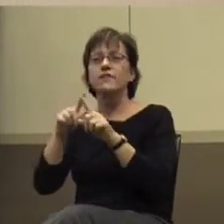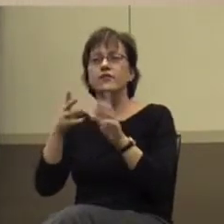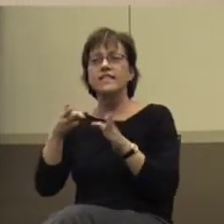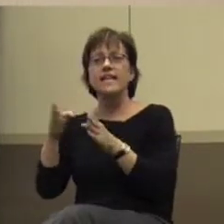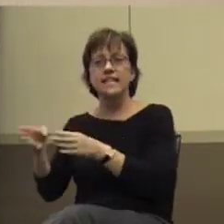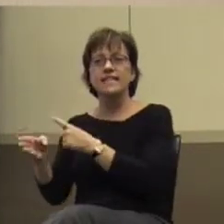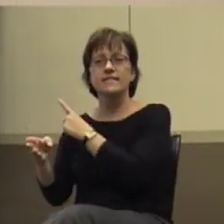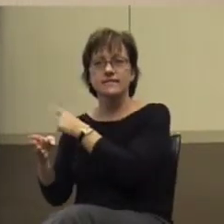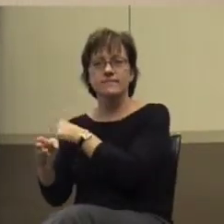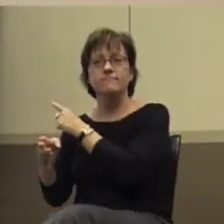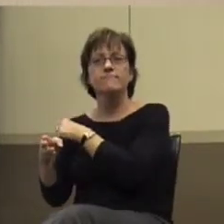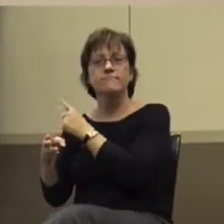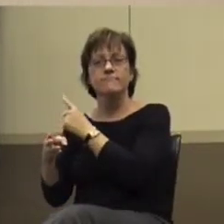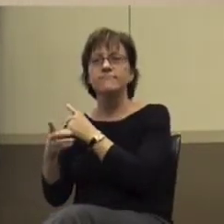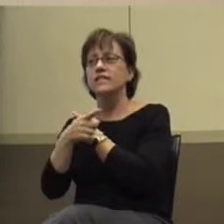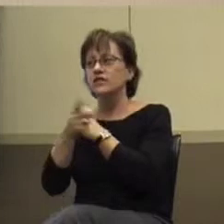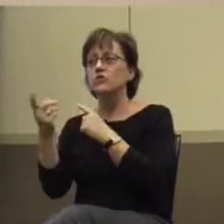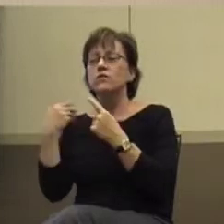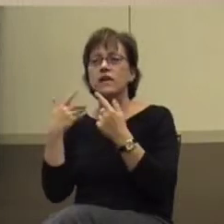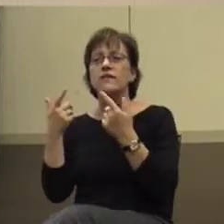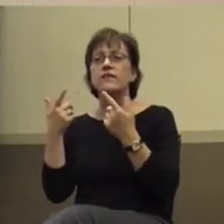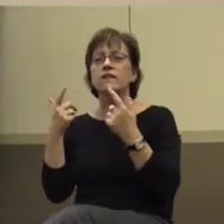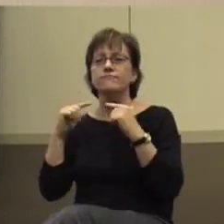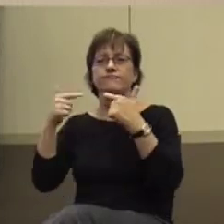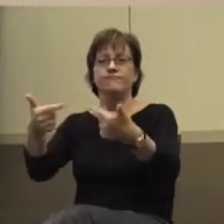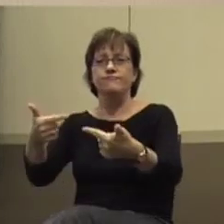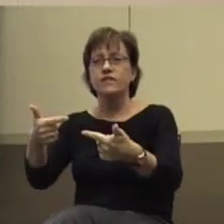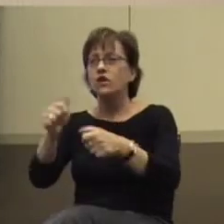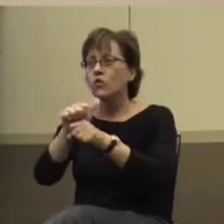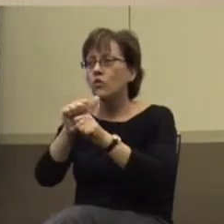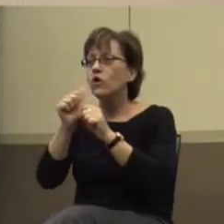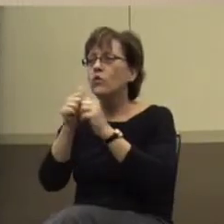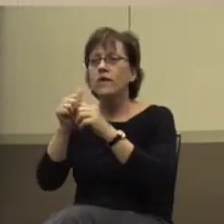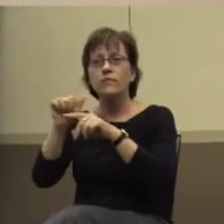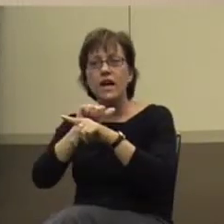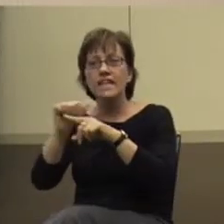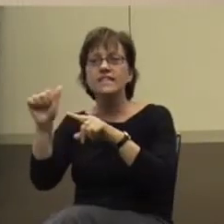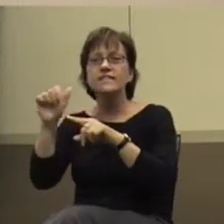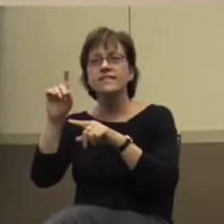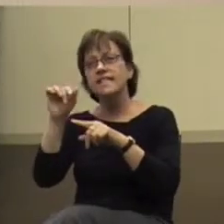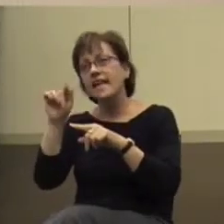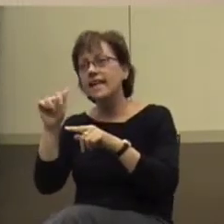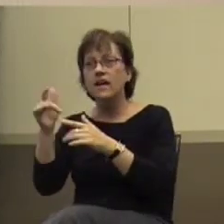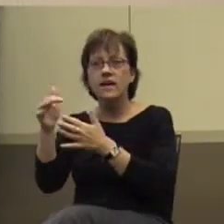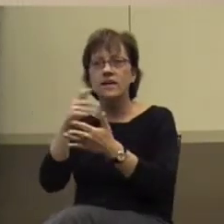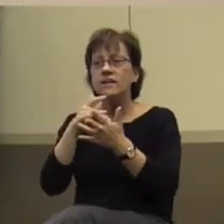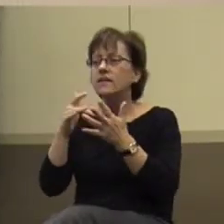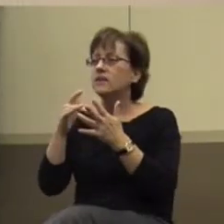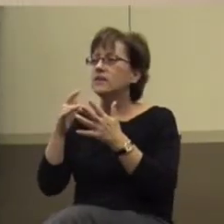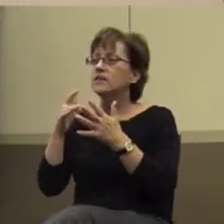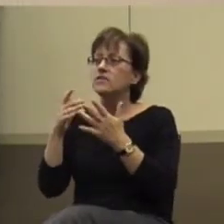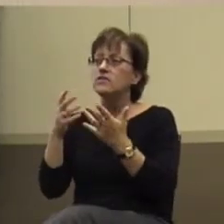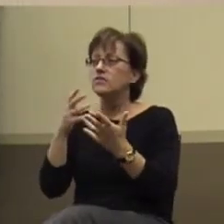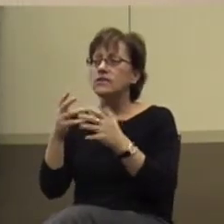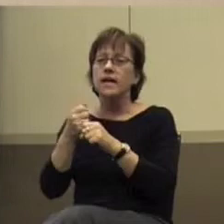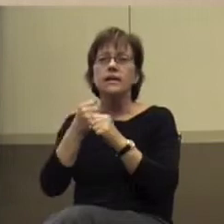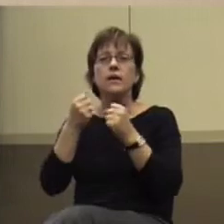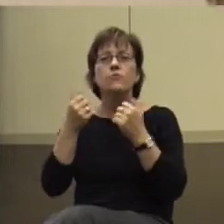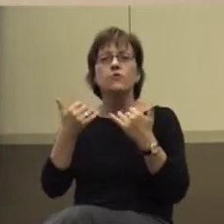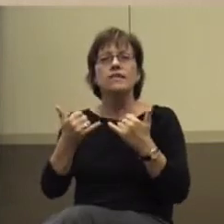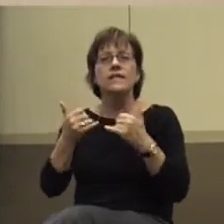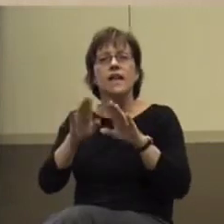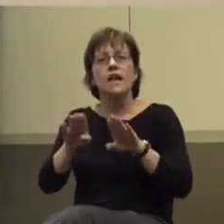try to help the data kind of tell you, what to get behavioral present levels and what goals to set up.